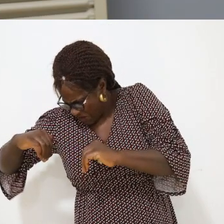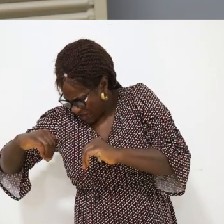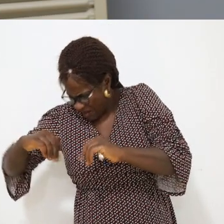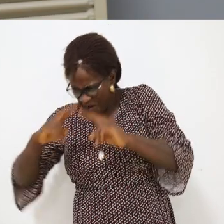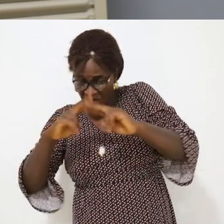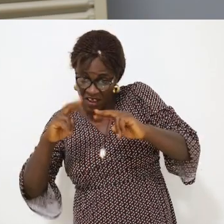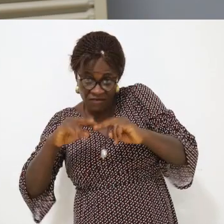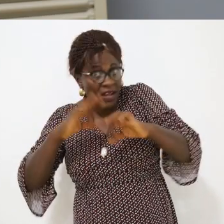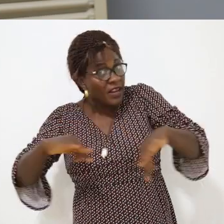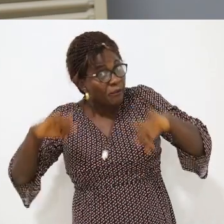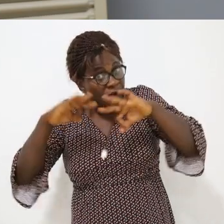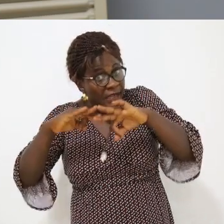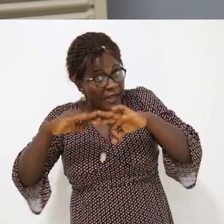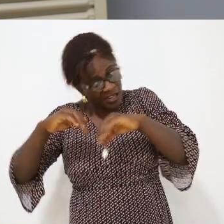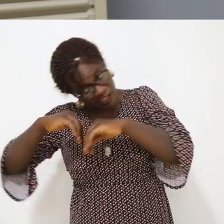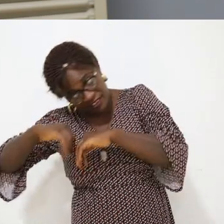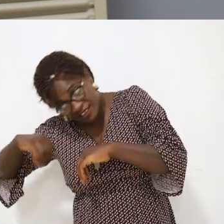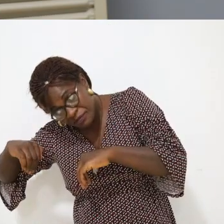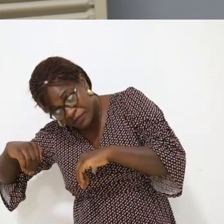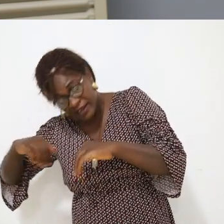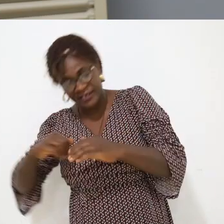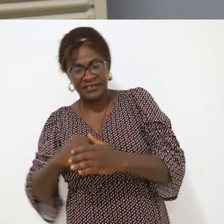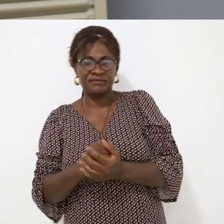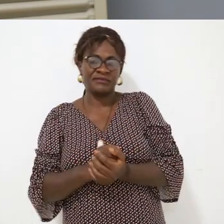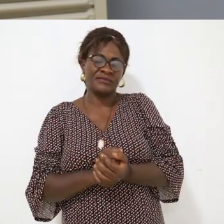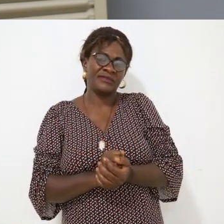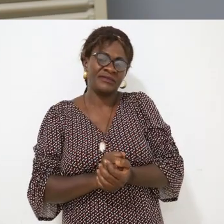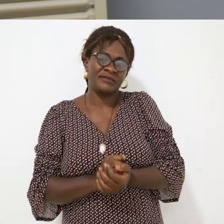apply. If they are just suspected to have it, then we have to keep them